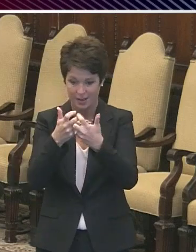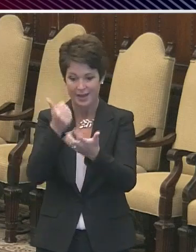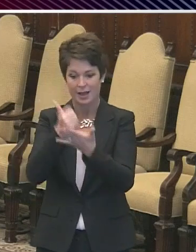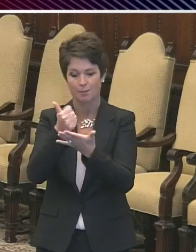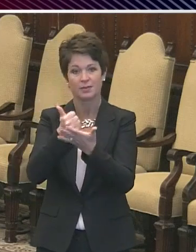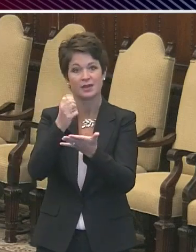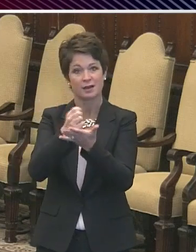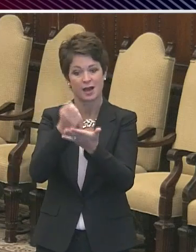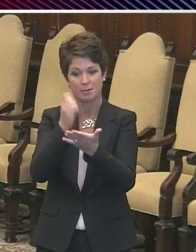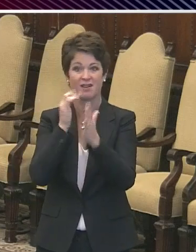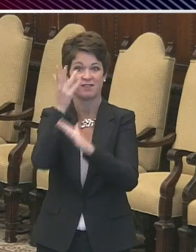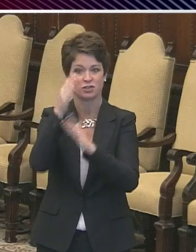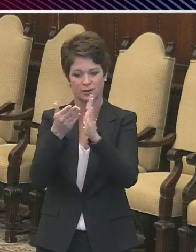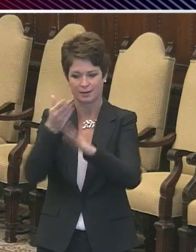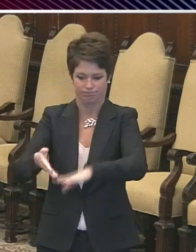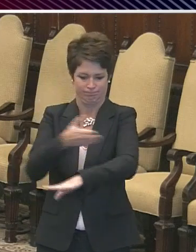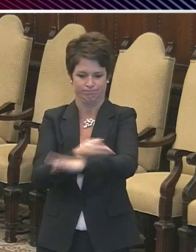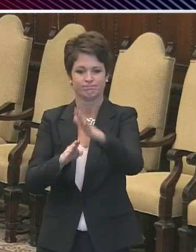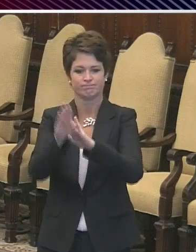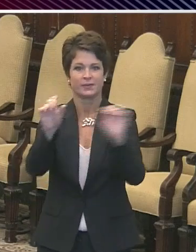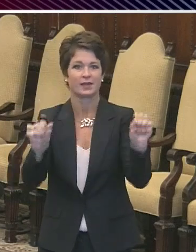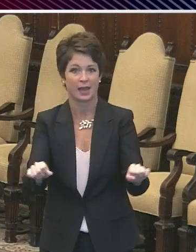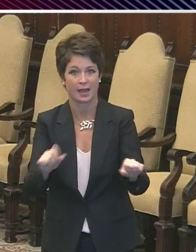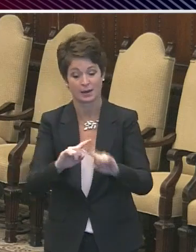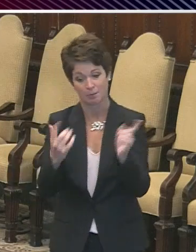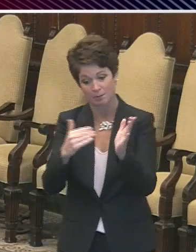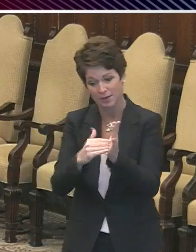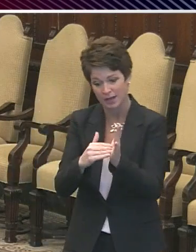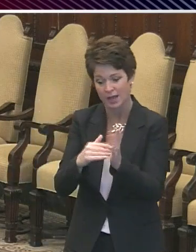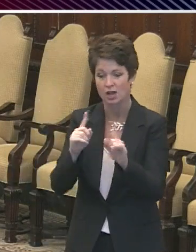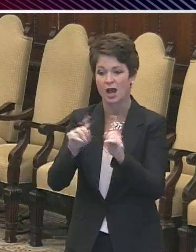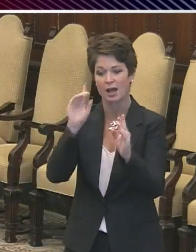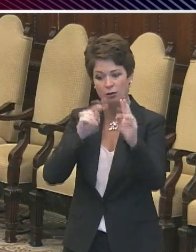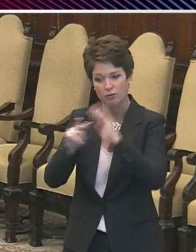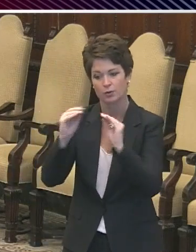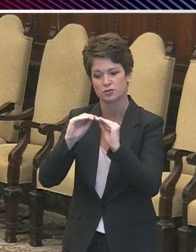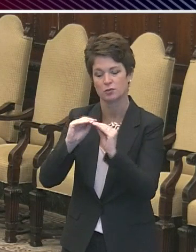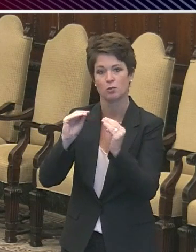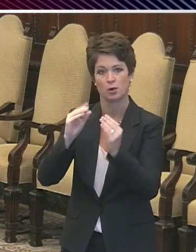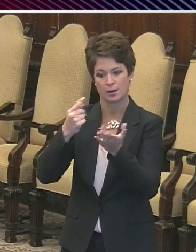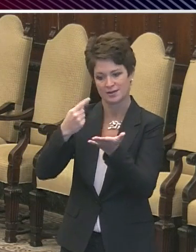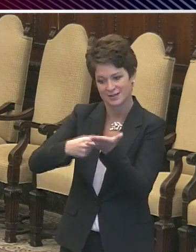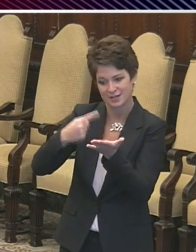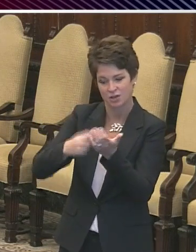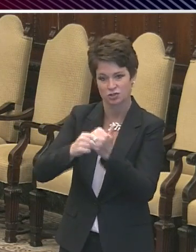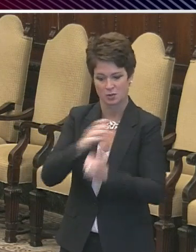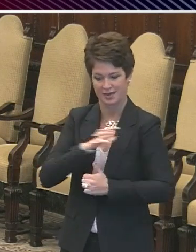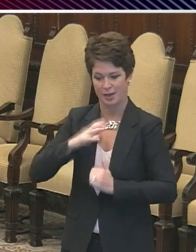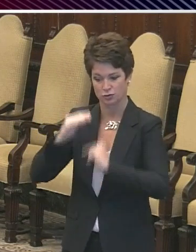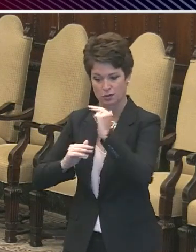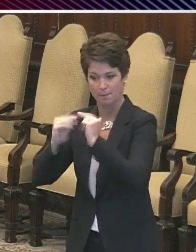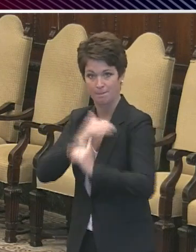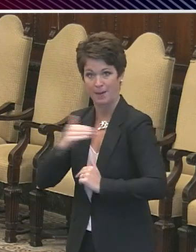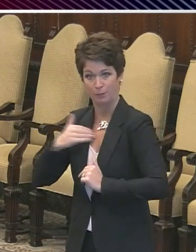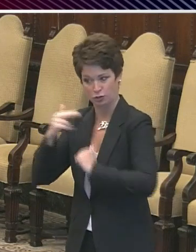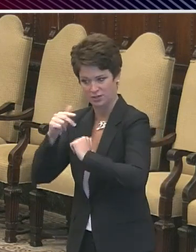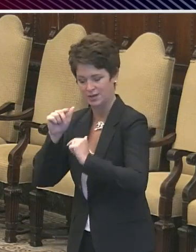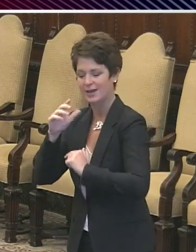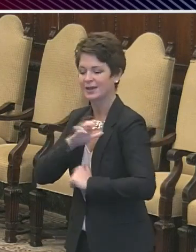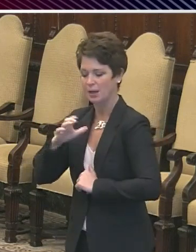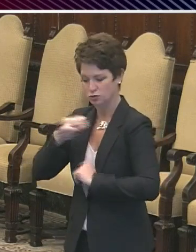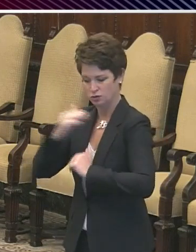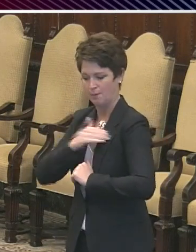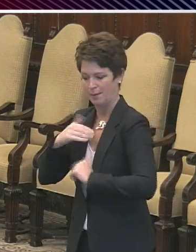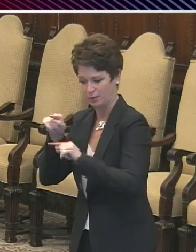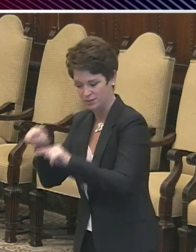quickly as possible. I look forward to further hearings and discussions with council members. As construction projects start to resume across the